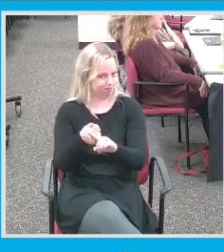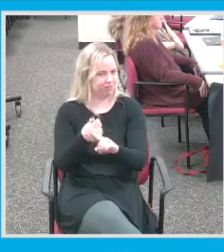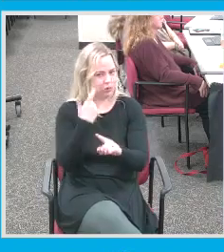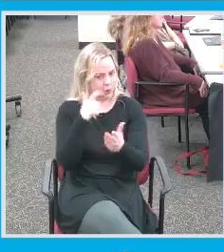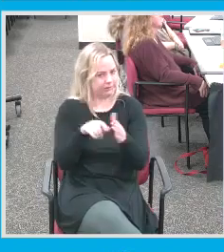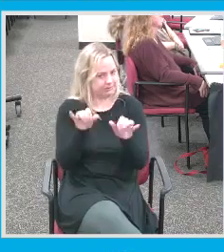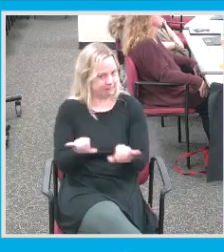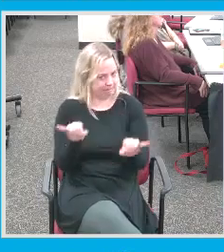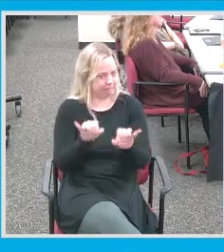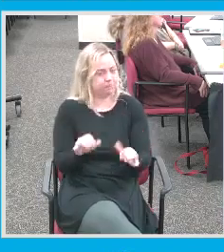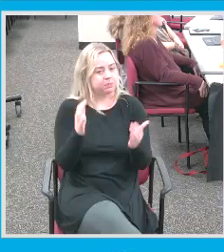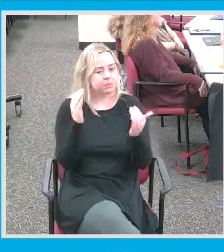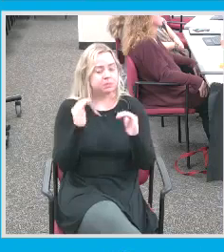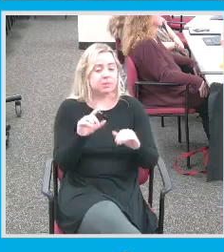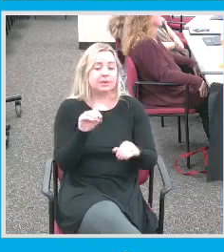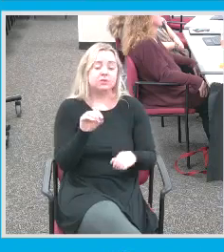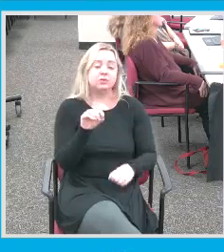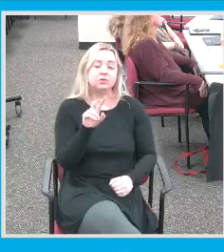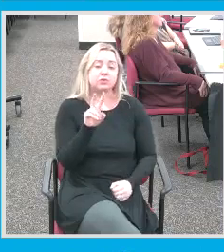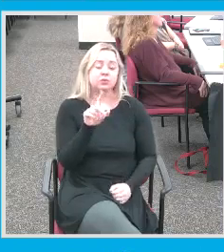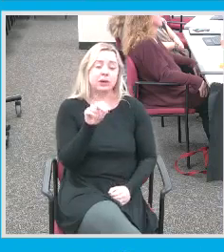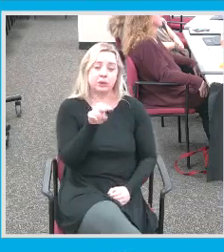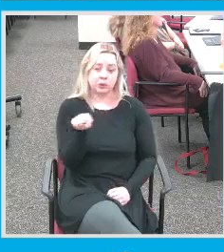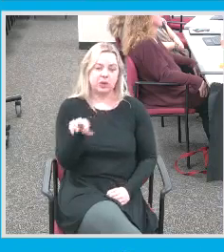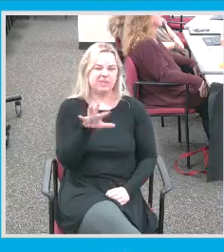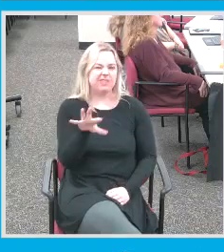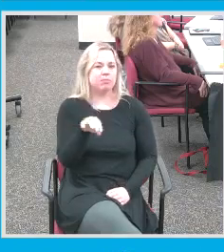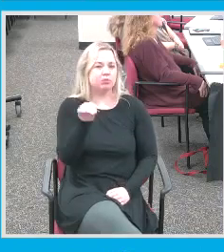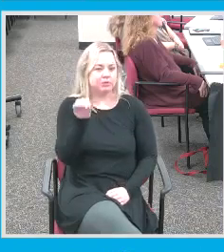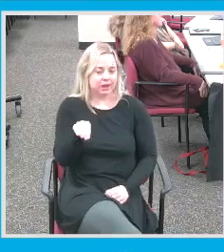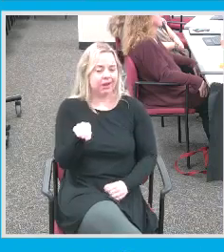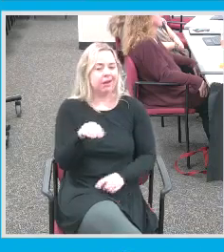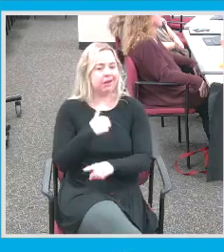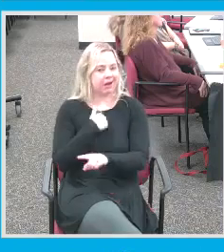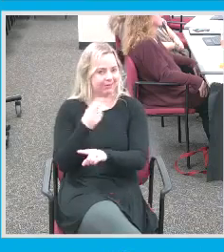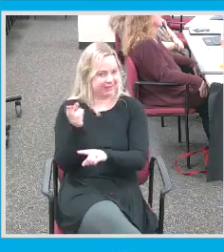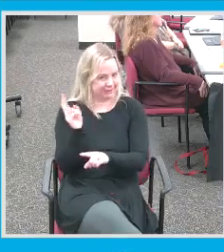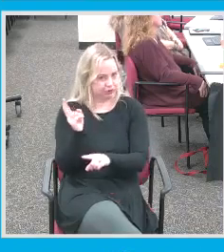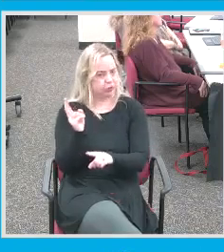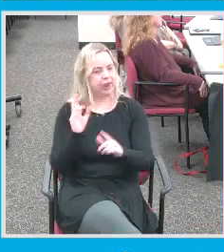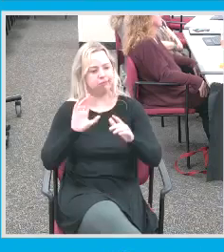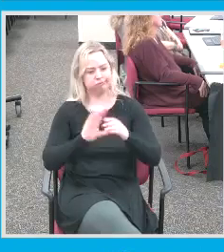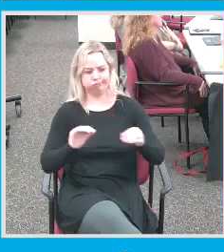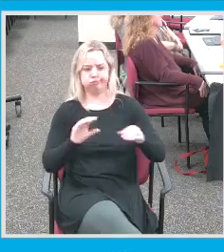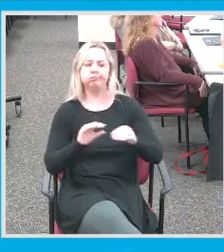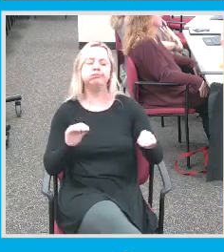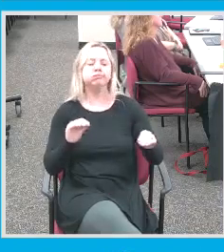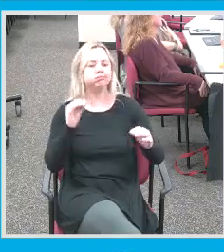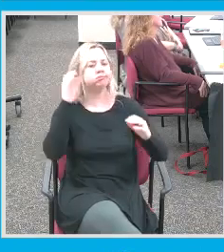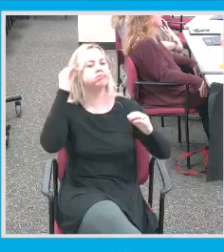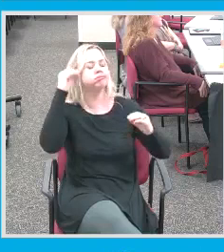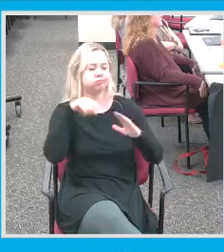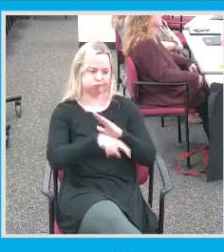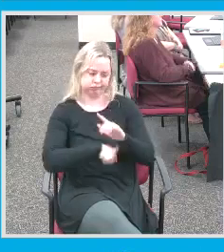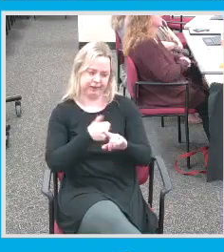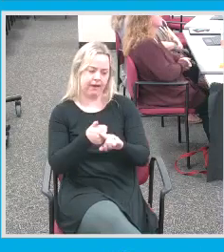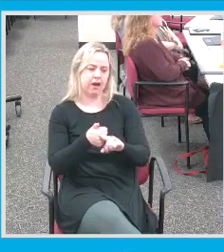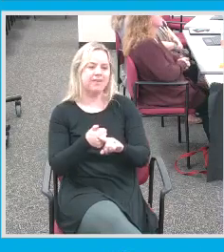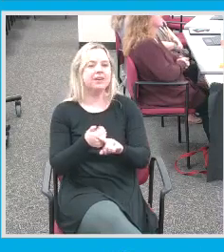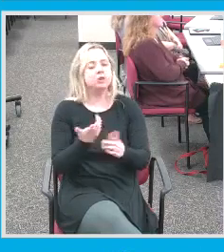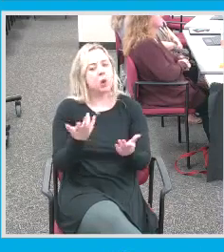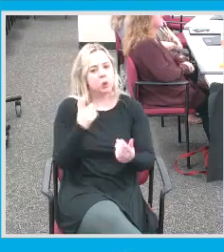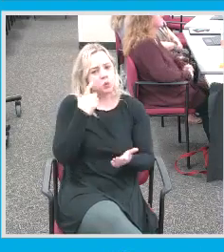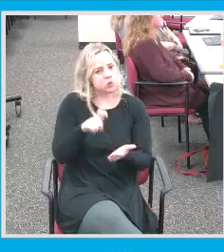55% in 2022 had a history of expressed suicidal thoughts. That had been in about the